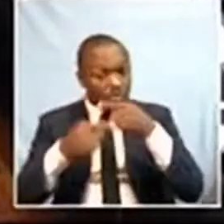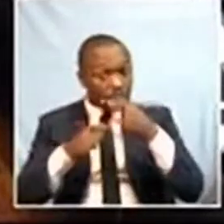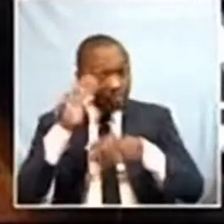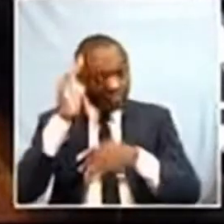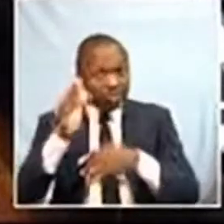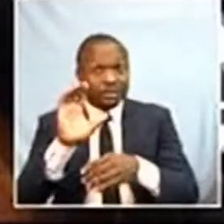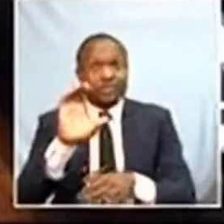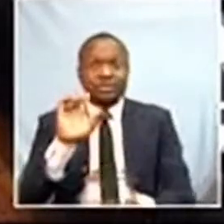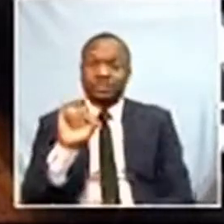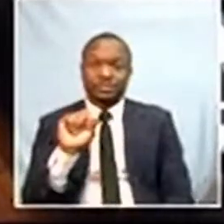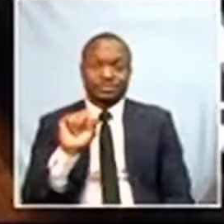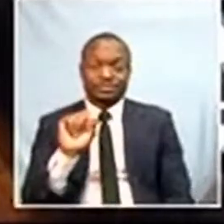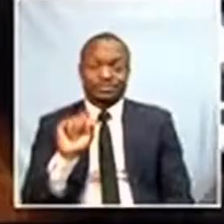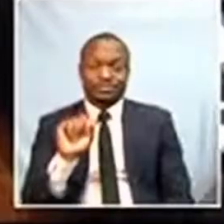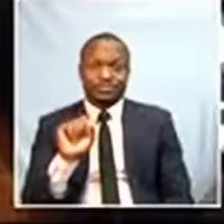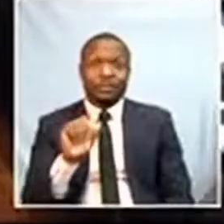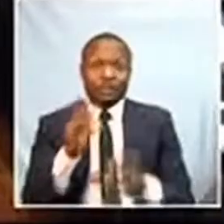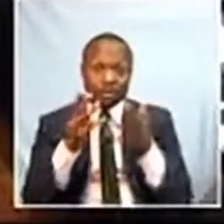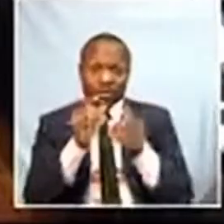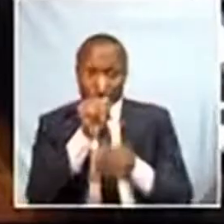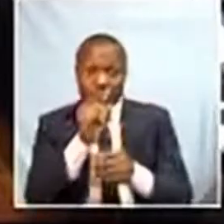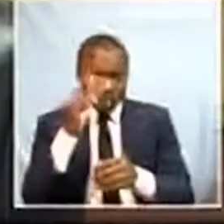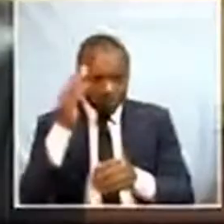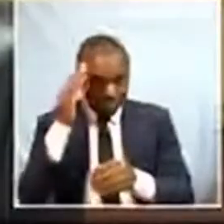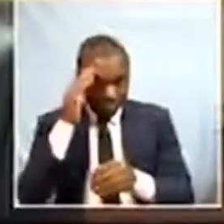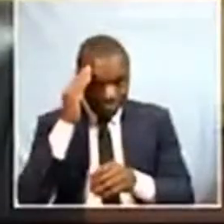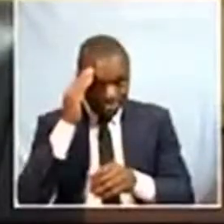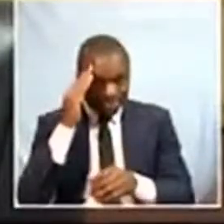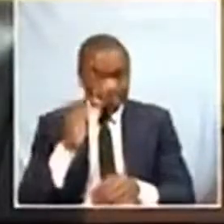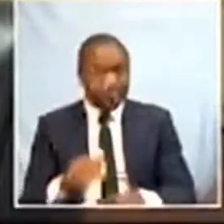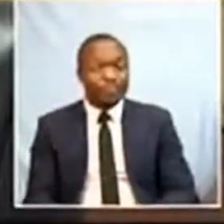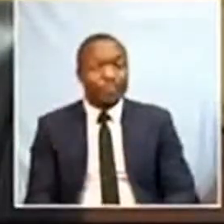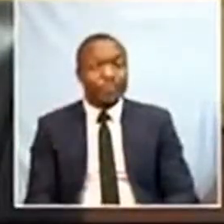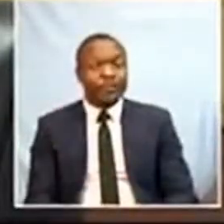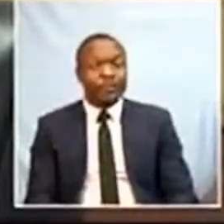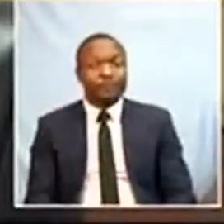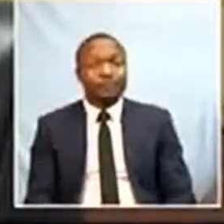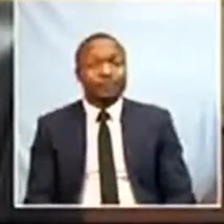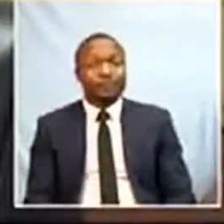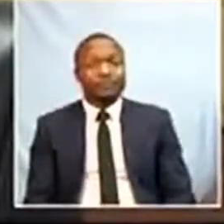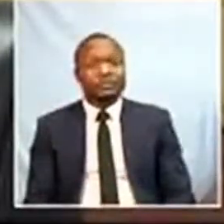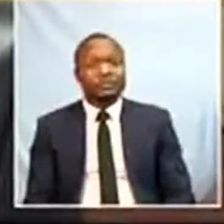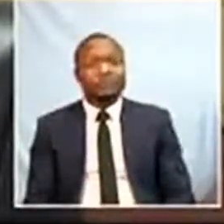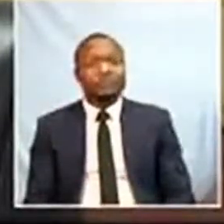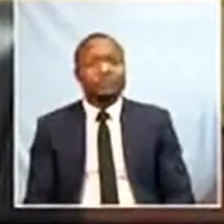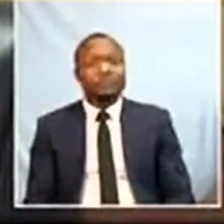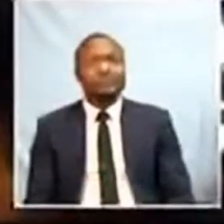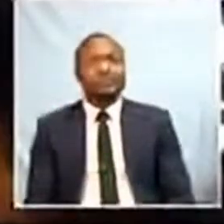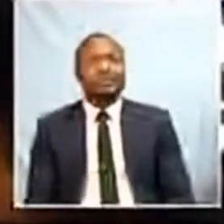CS, I want you to know that the buck stops at you.